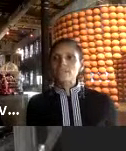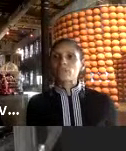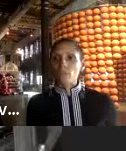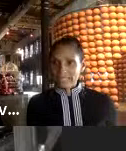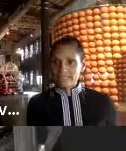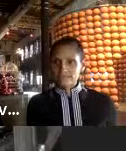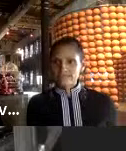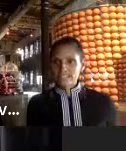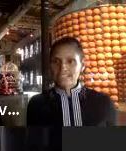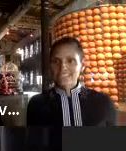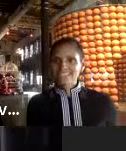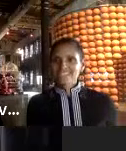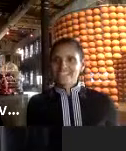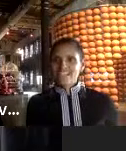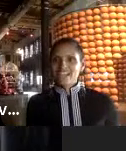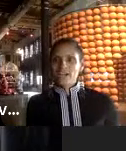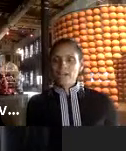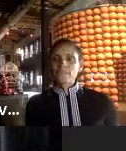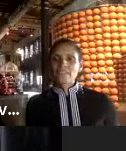wanted it to be women.